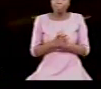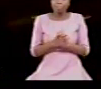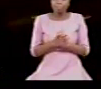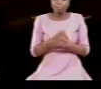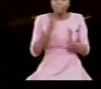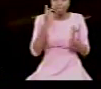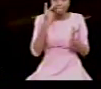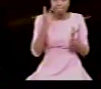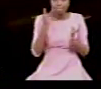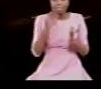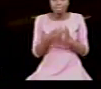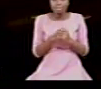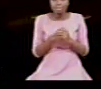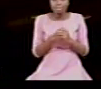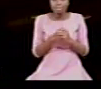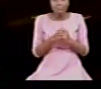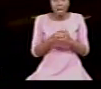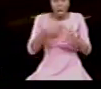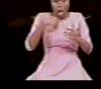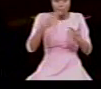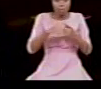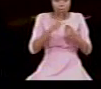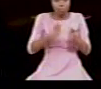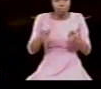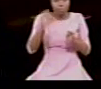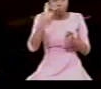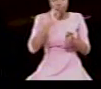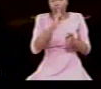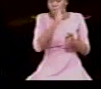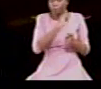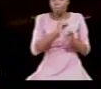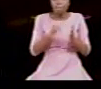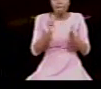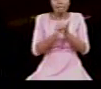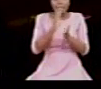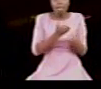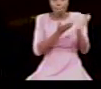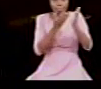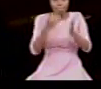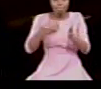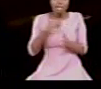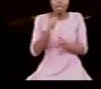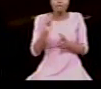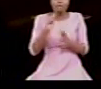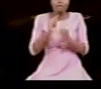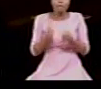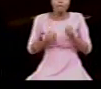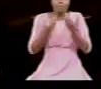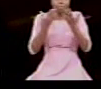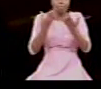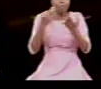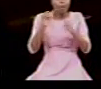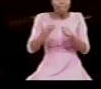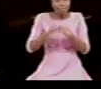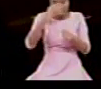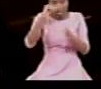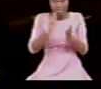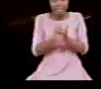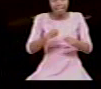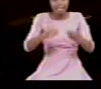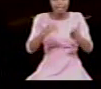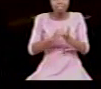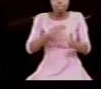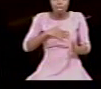See, speak unto the children of Israel that they bring me an offering of every man that giveth it